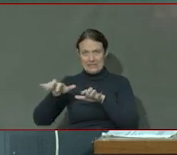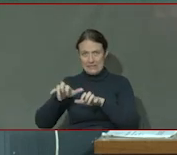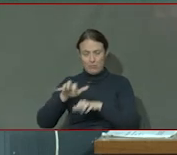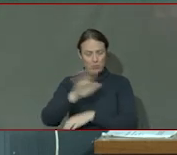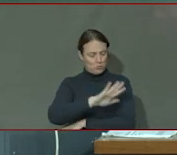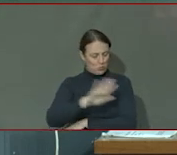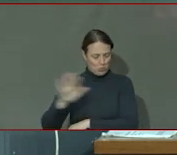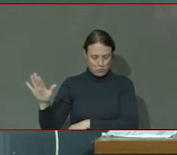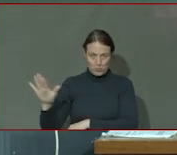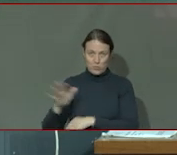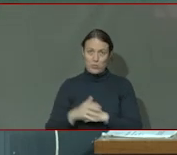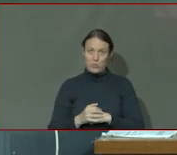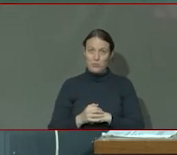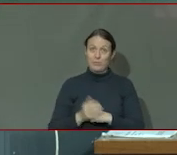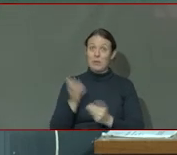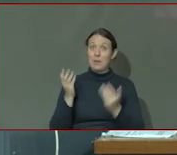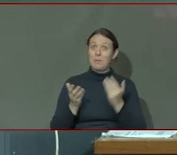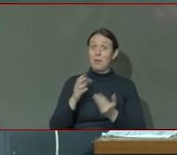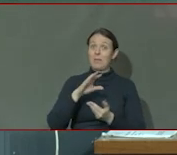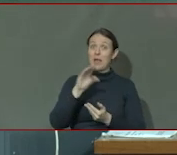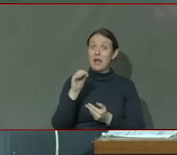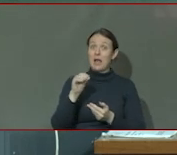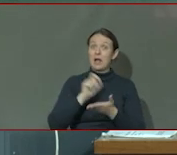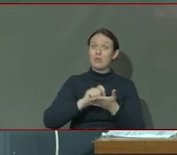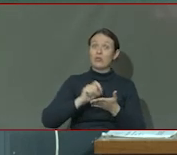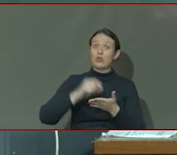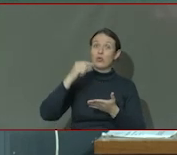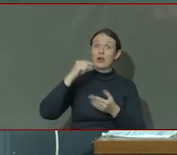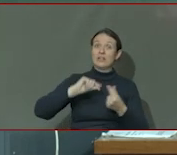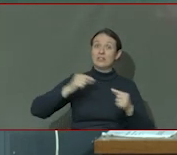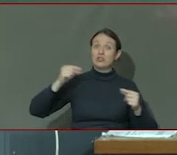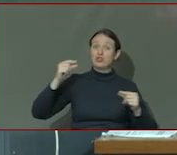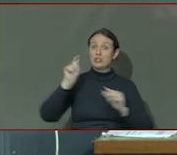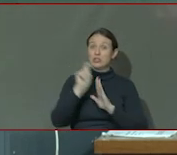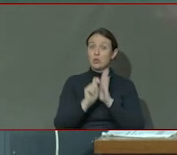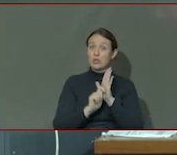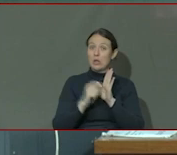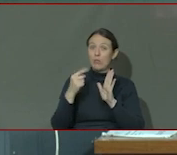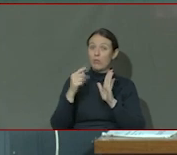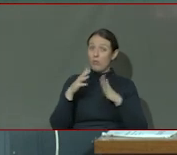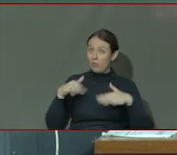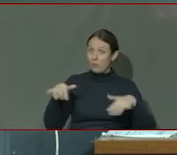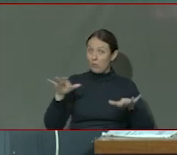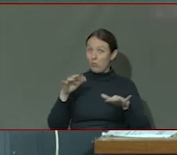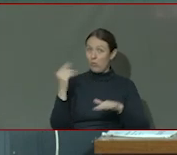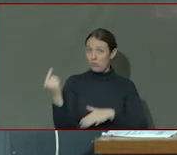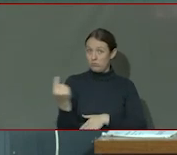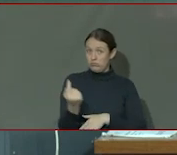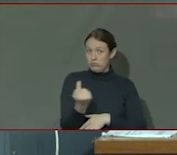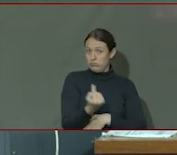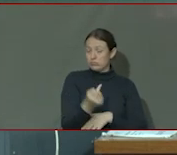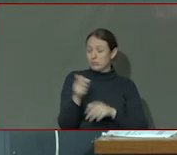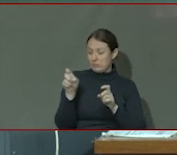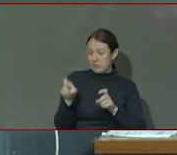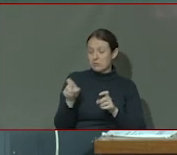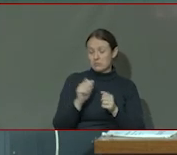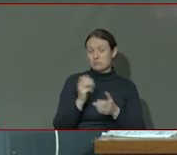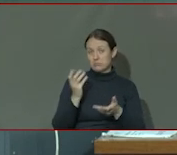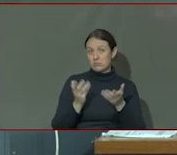point. They could ask you to write the genotypes of all these individuals, or a similar question on the 7th of